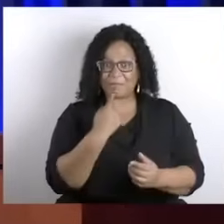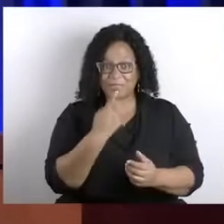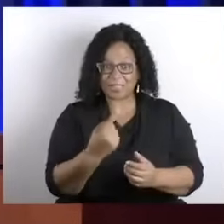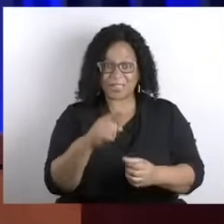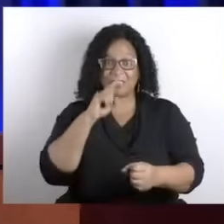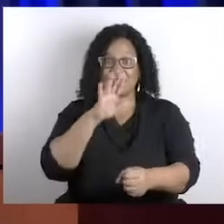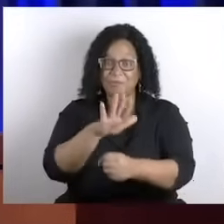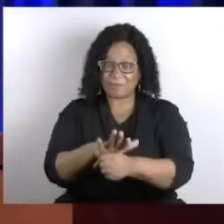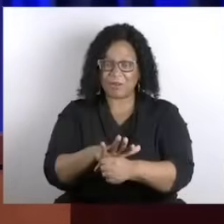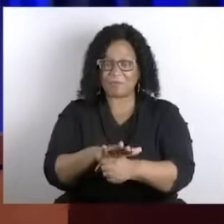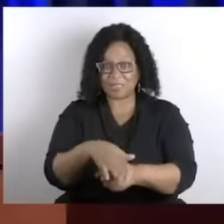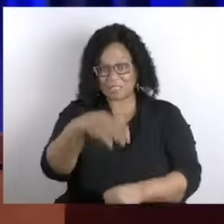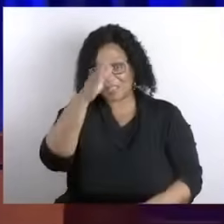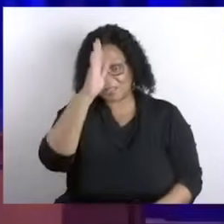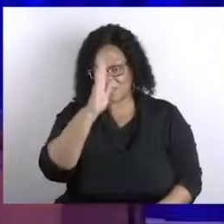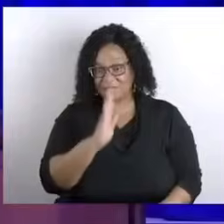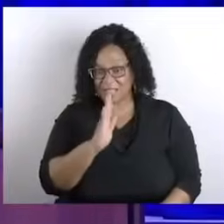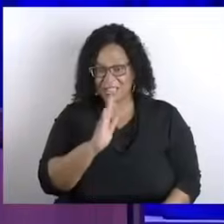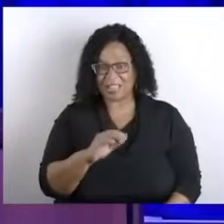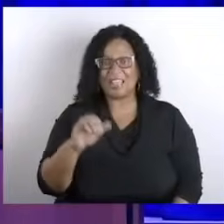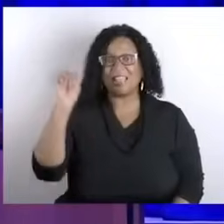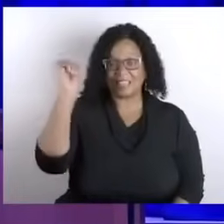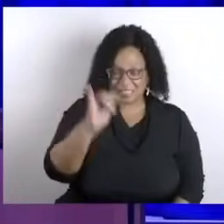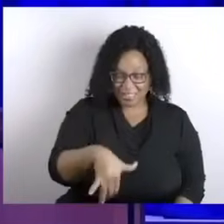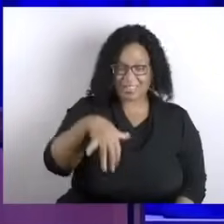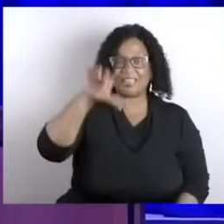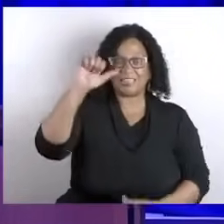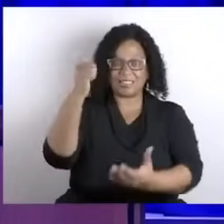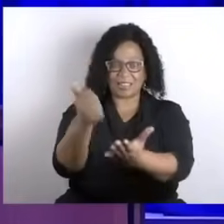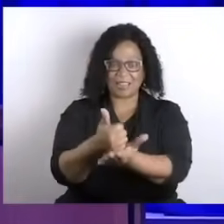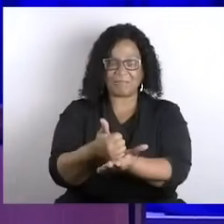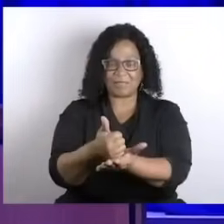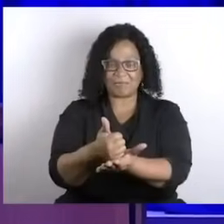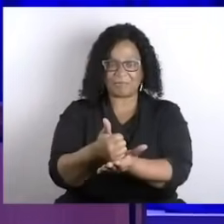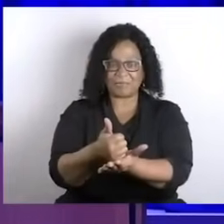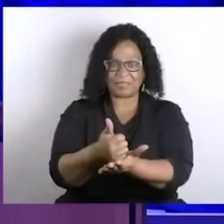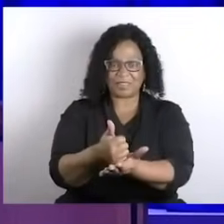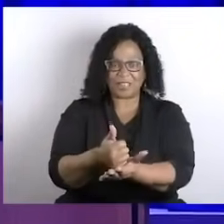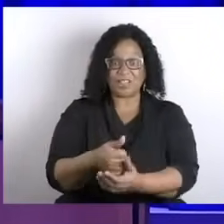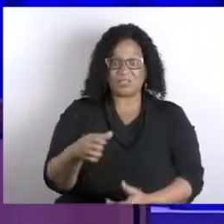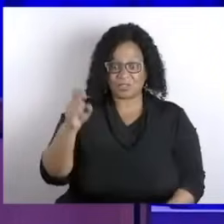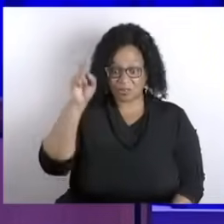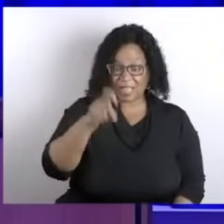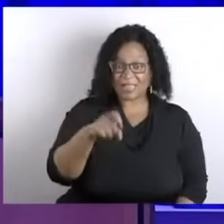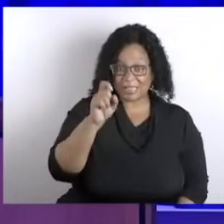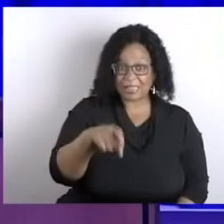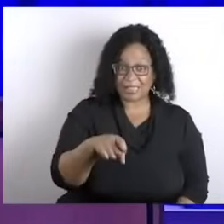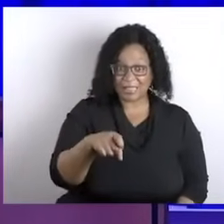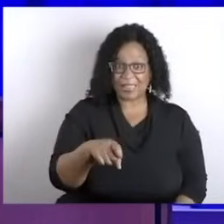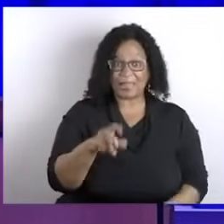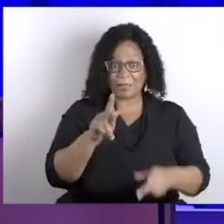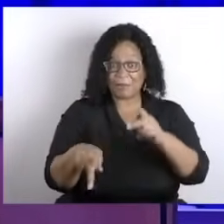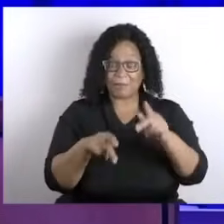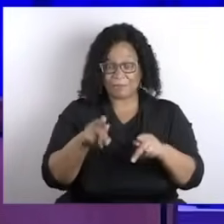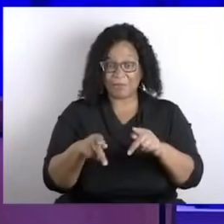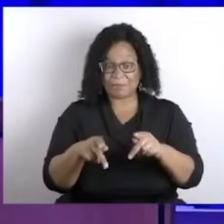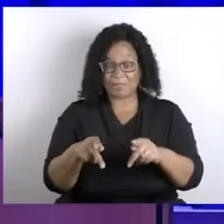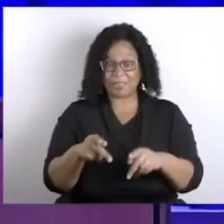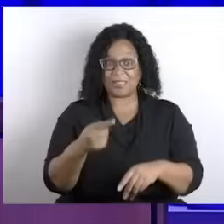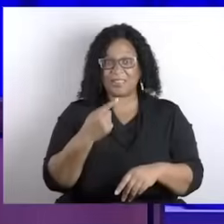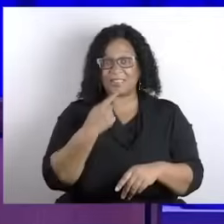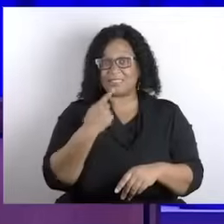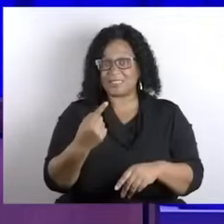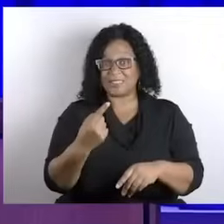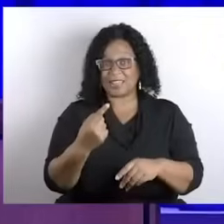promises of God are yea and amen. So I need somebody right there where you are to